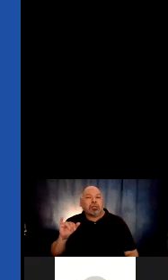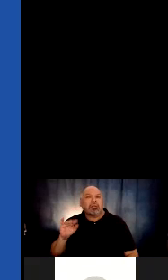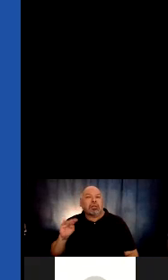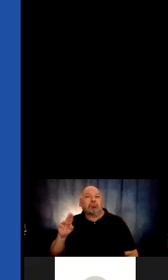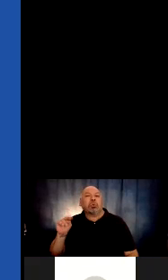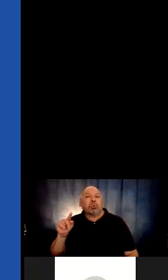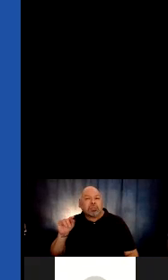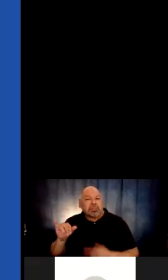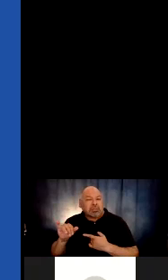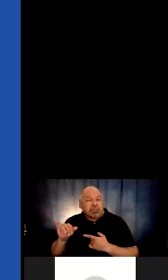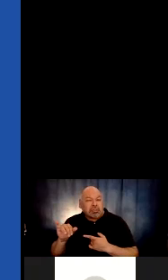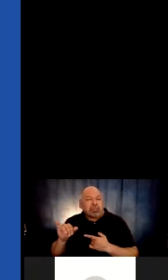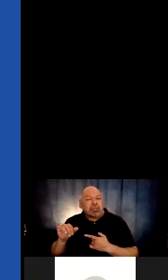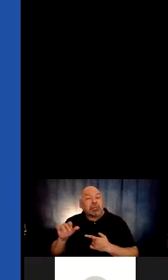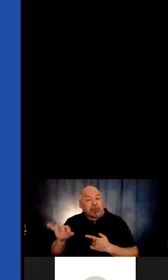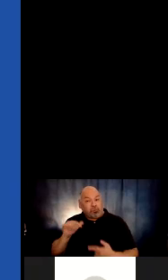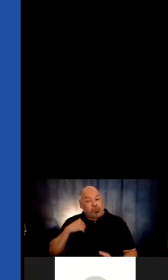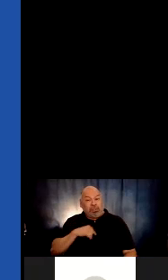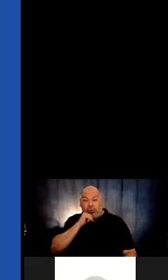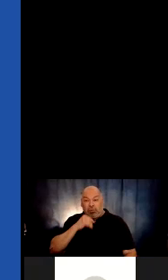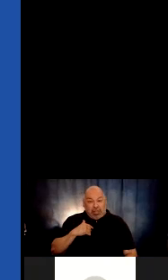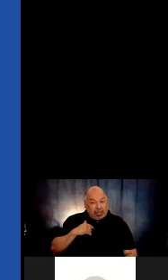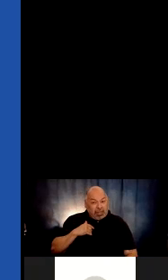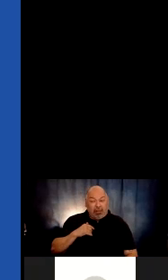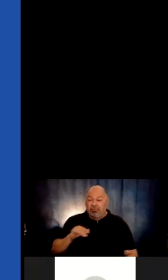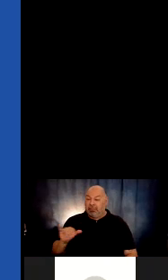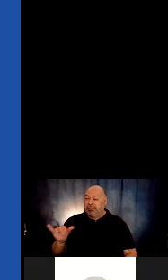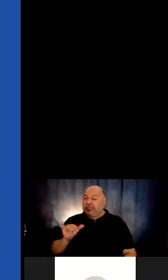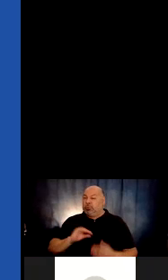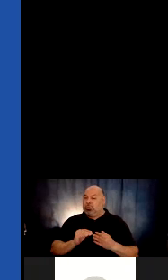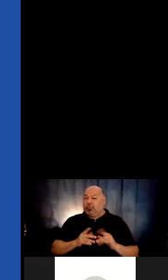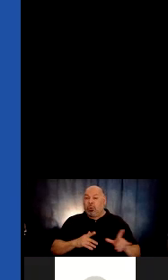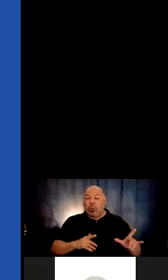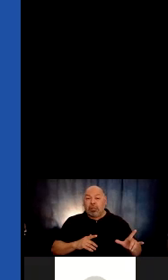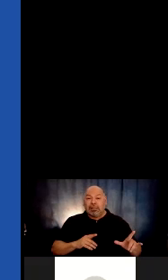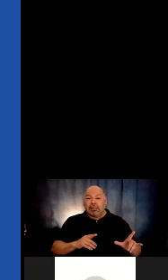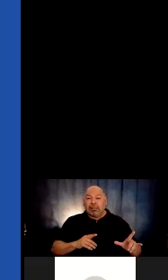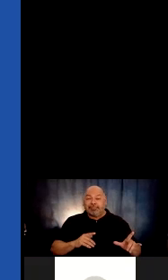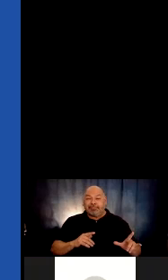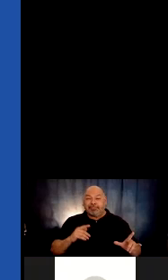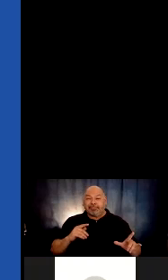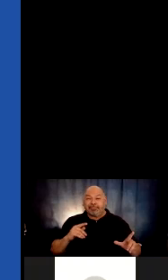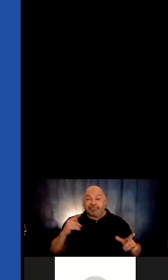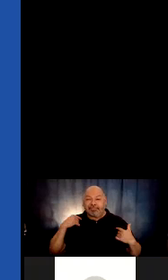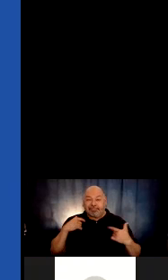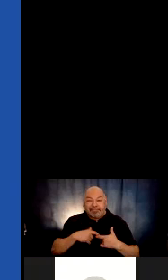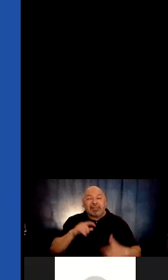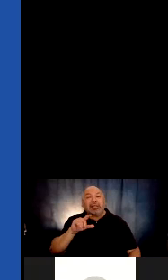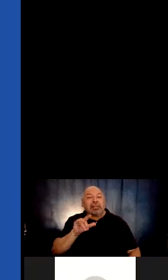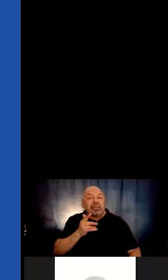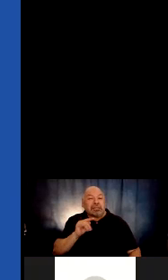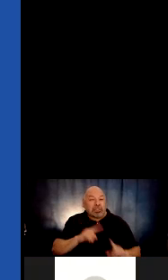if we don't get to a similar number amongst the Latino community, where we know their numbers